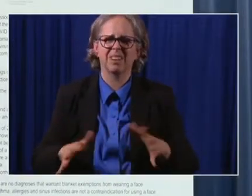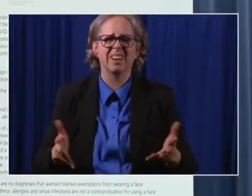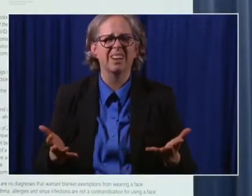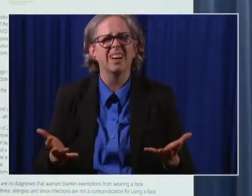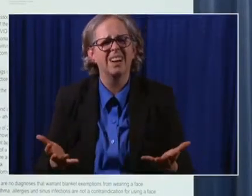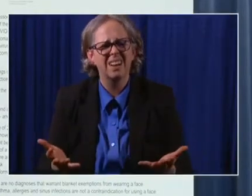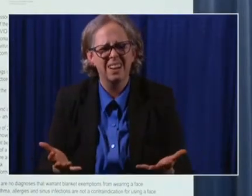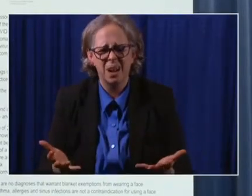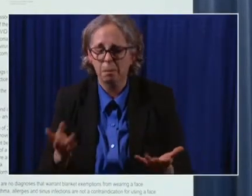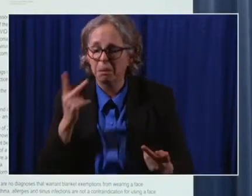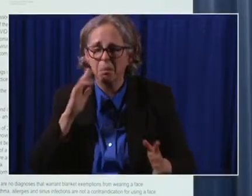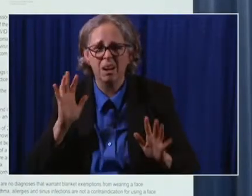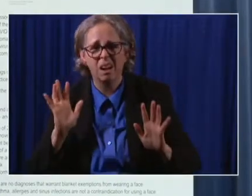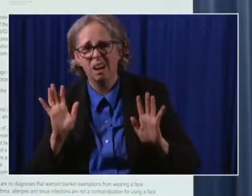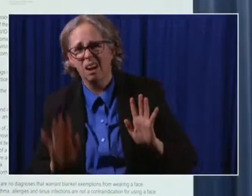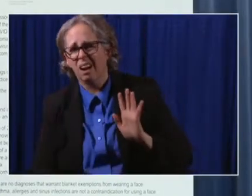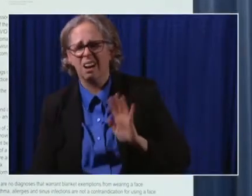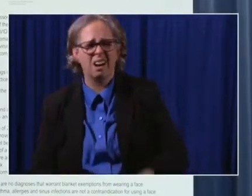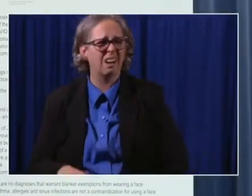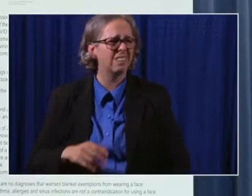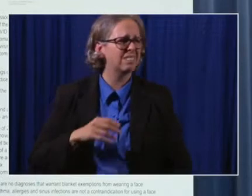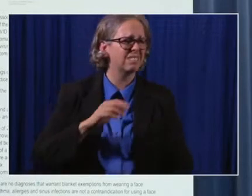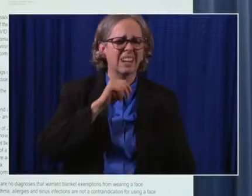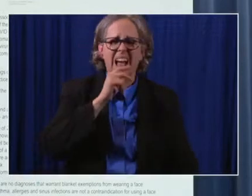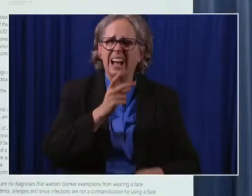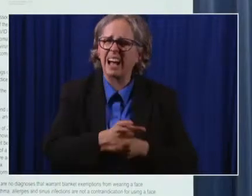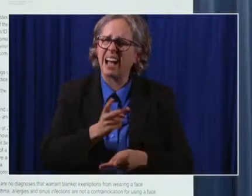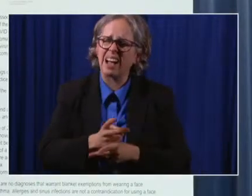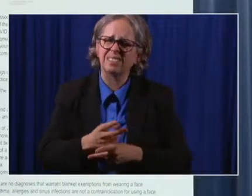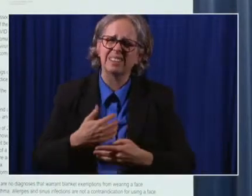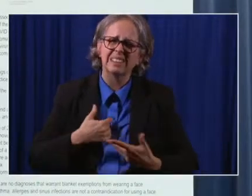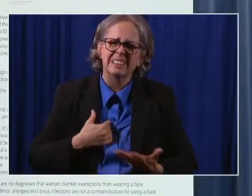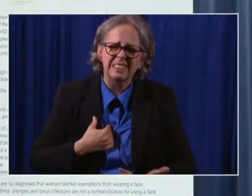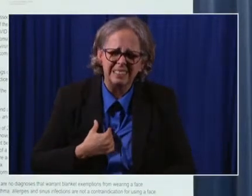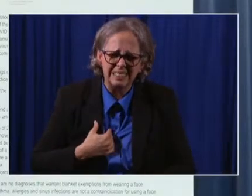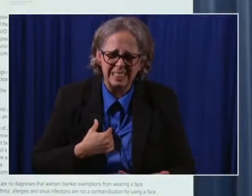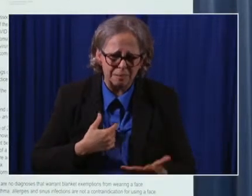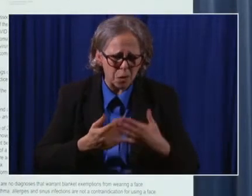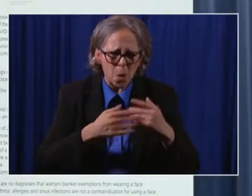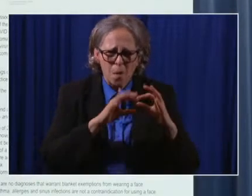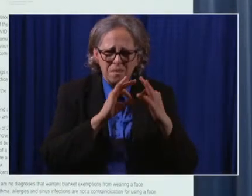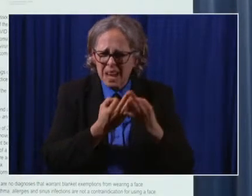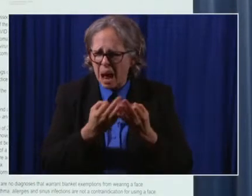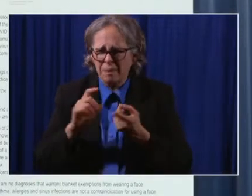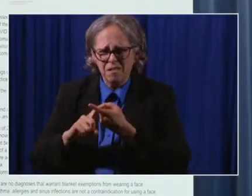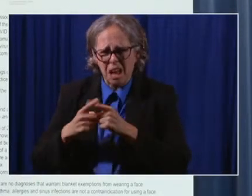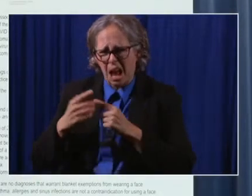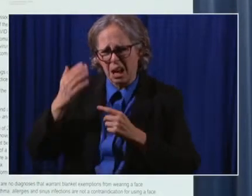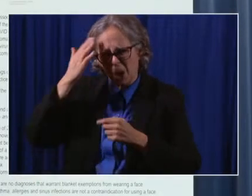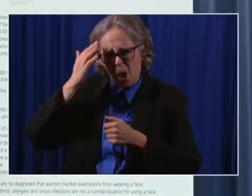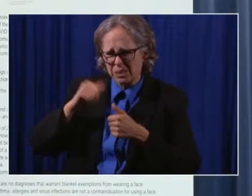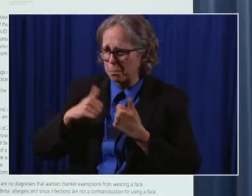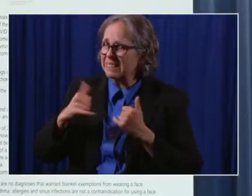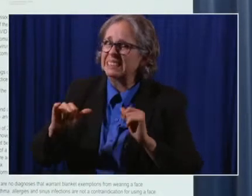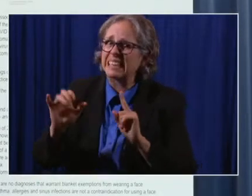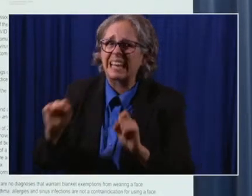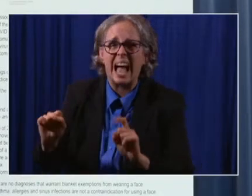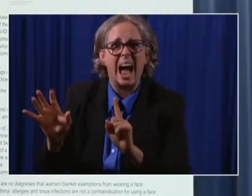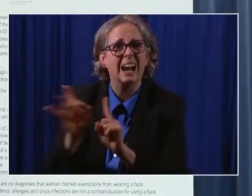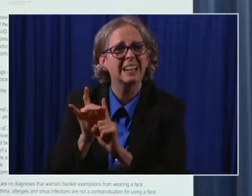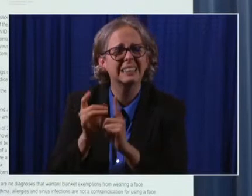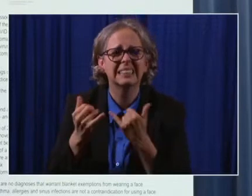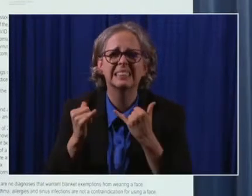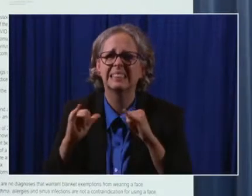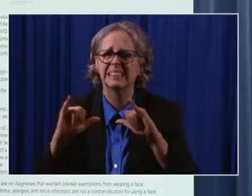friends, they could still be carrying the virus. The truth is that it's easier to be scared of a stranger than a